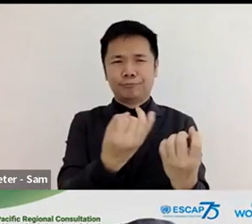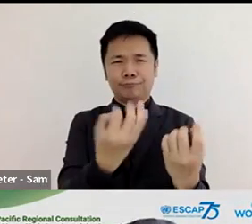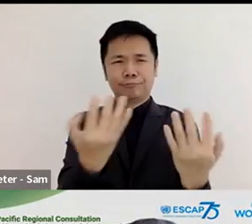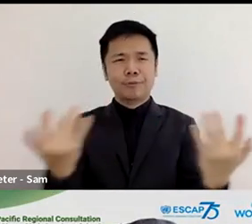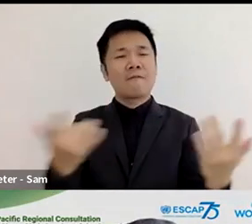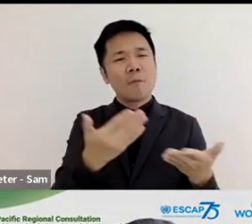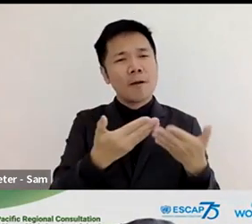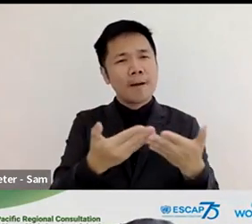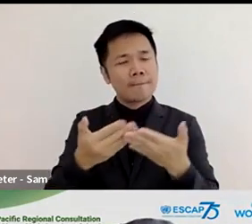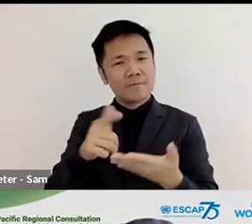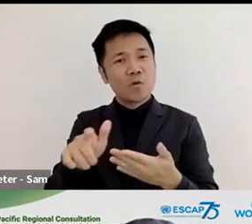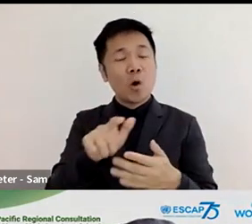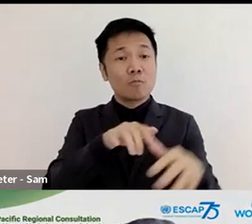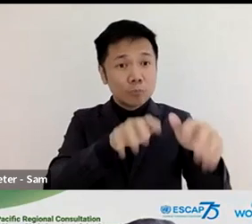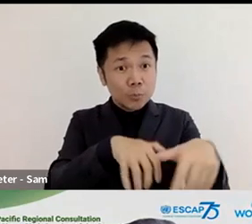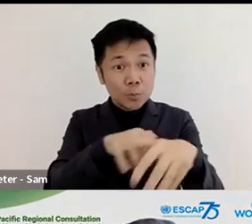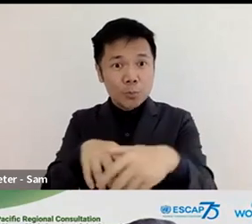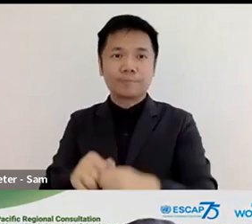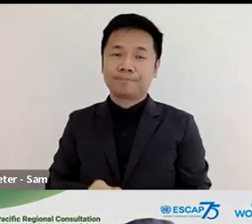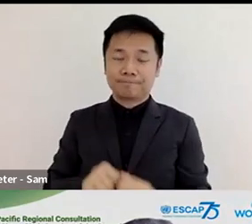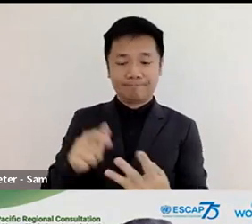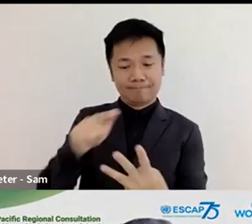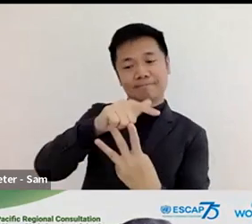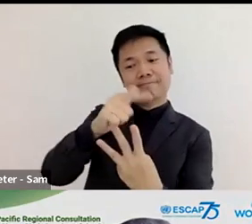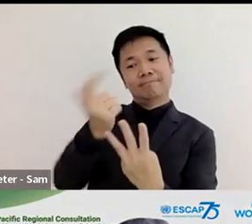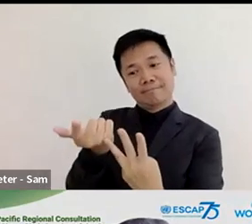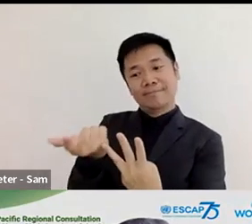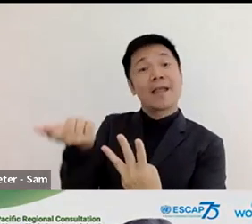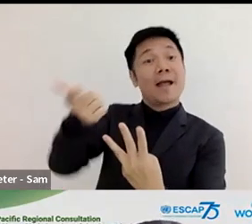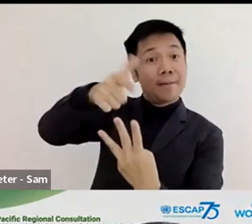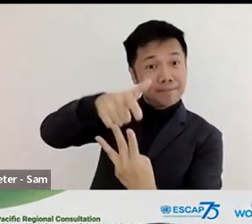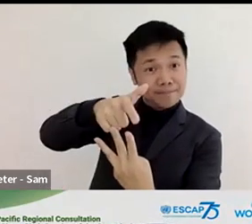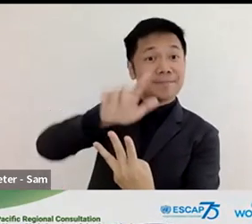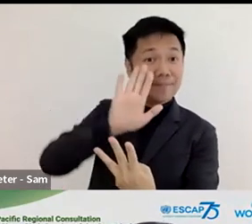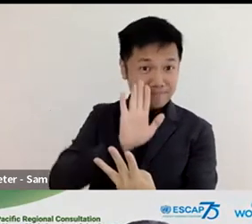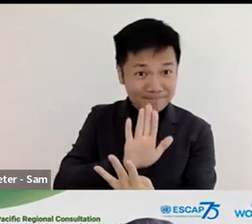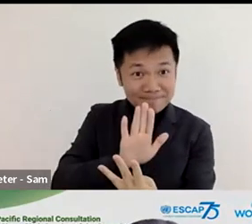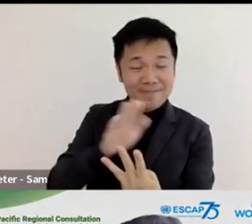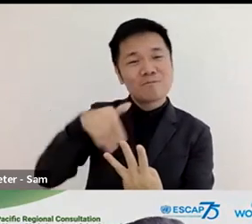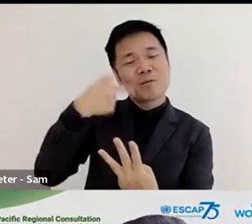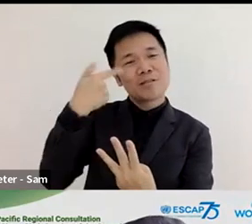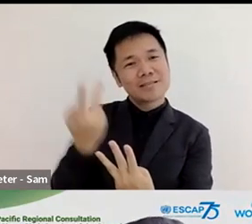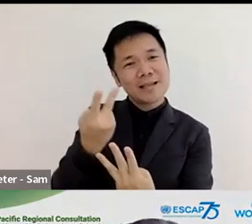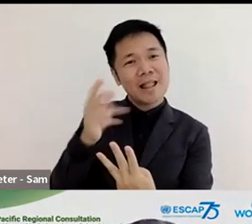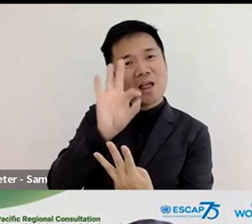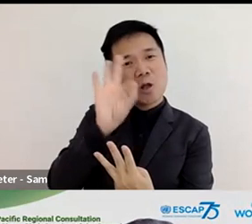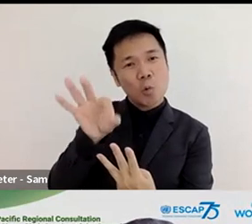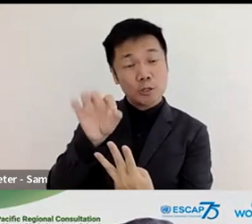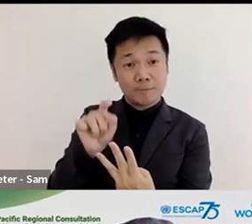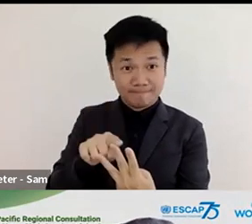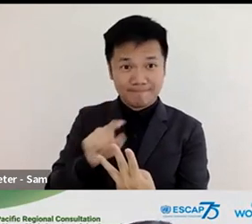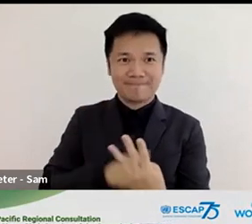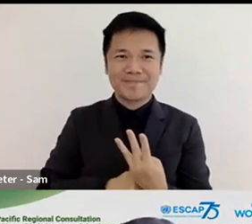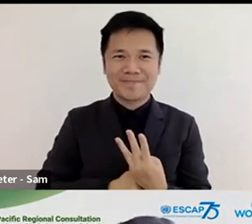So similarly, I may come back to you if we have enough time to the second round of the